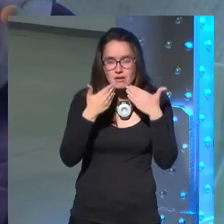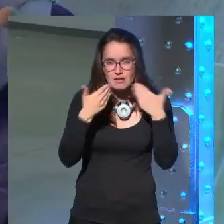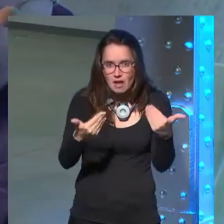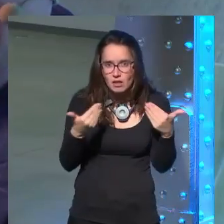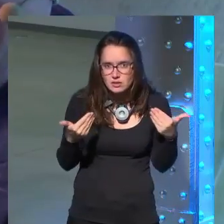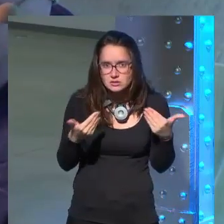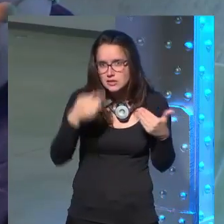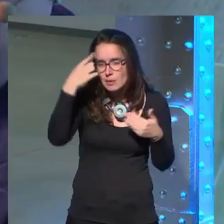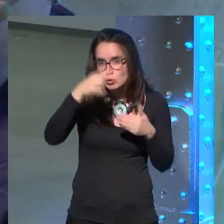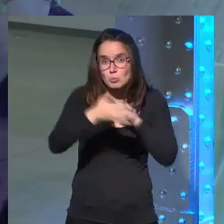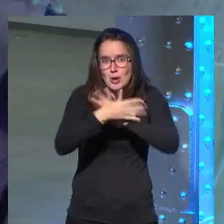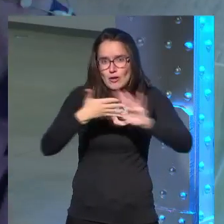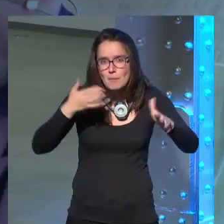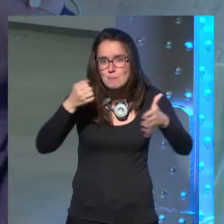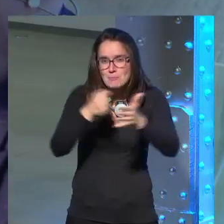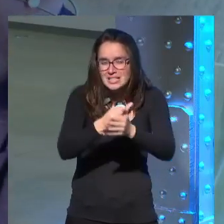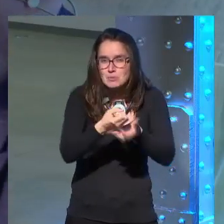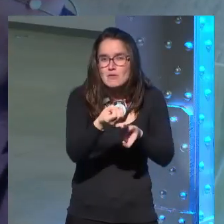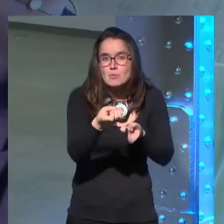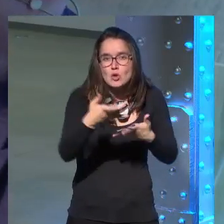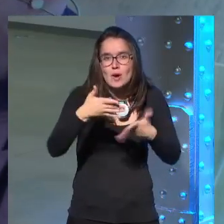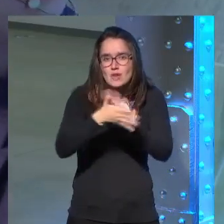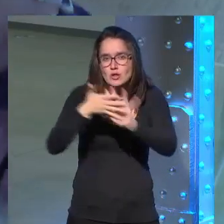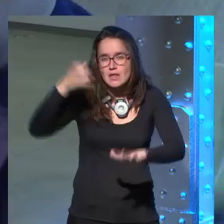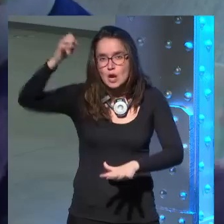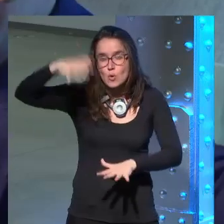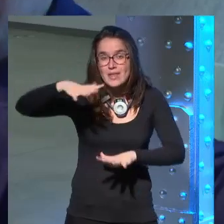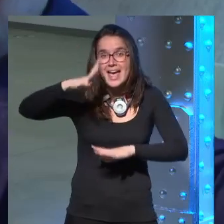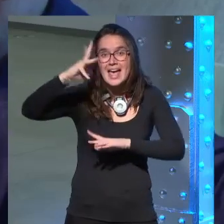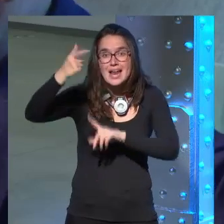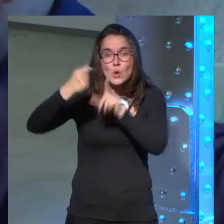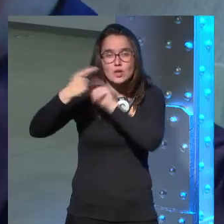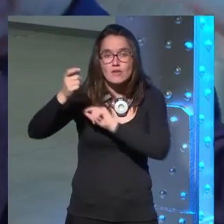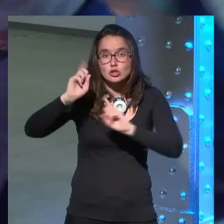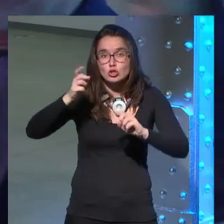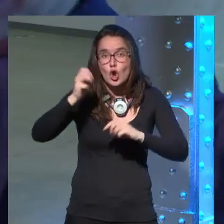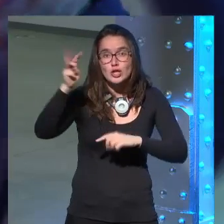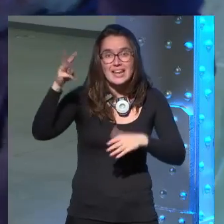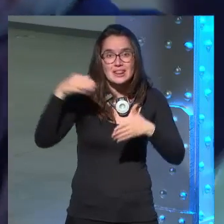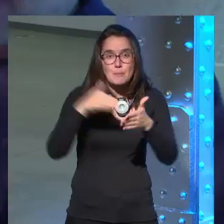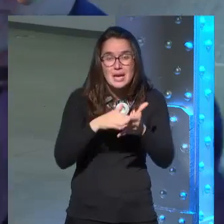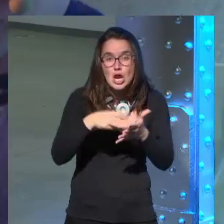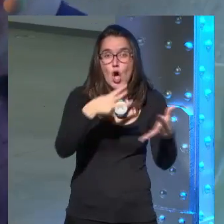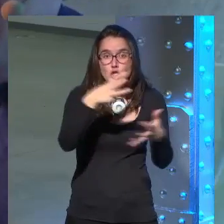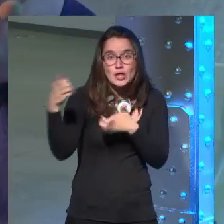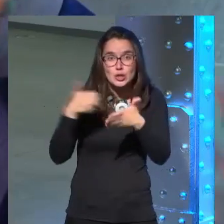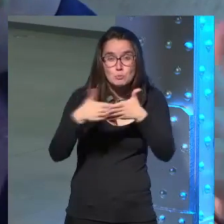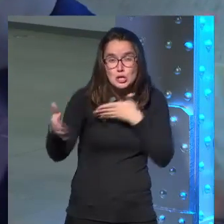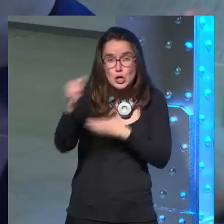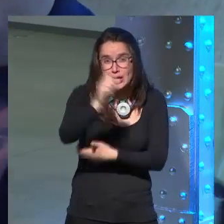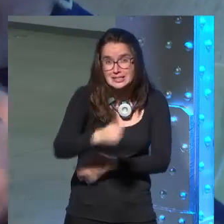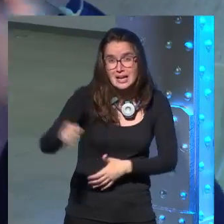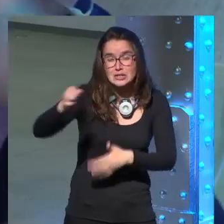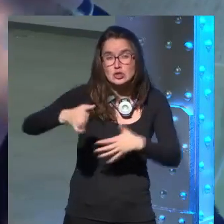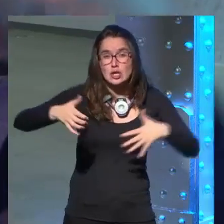for 13.8 billion years, so that means that we've only received information from a certain bubble around